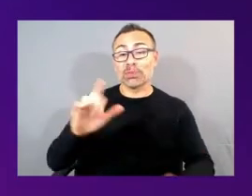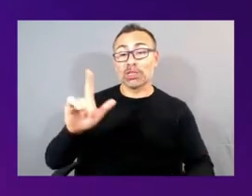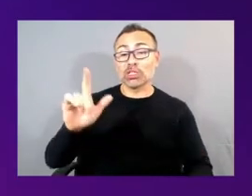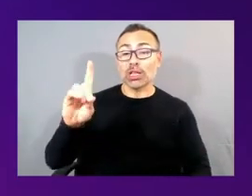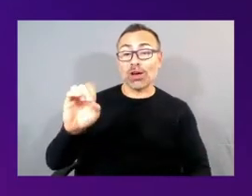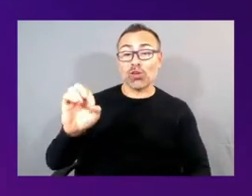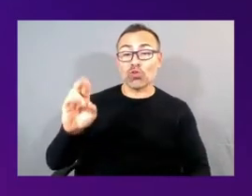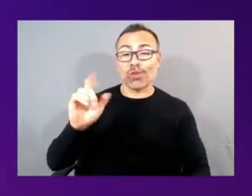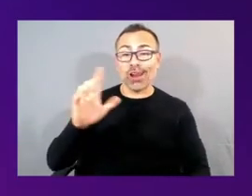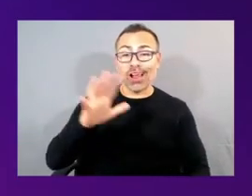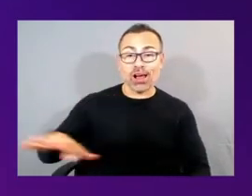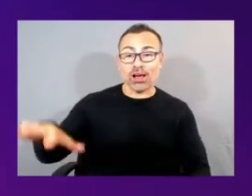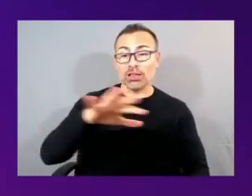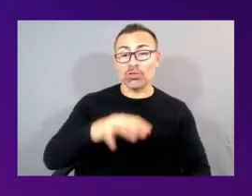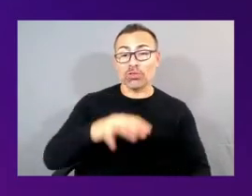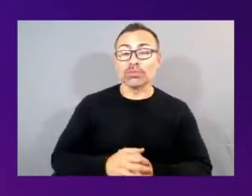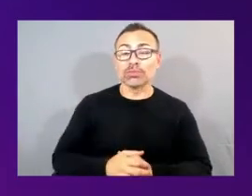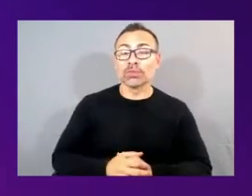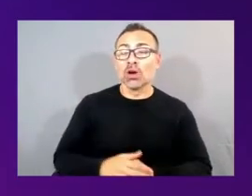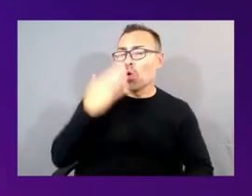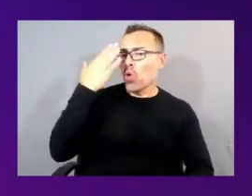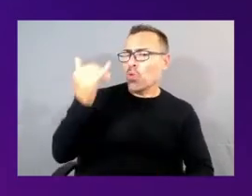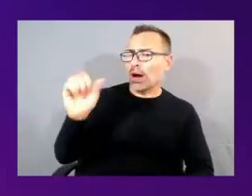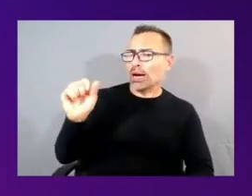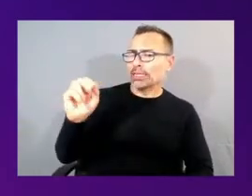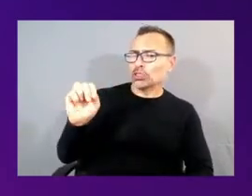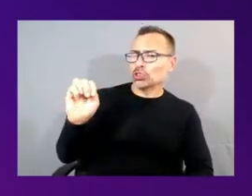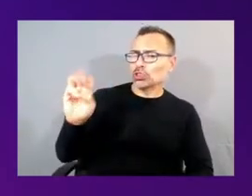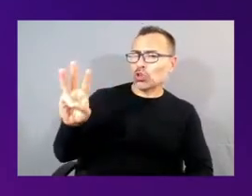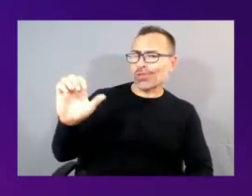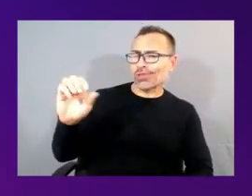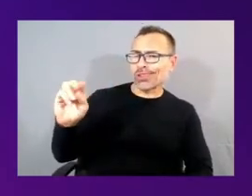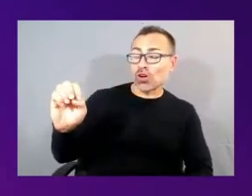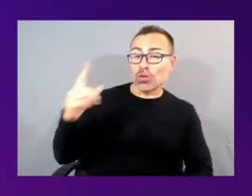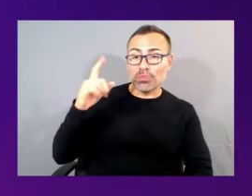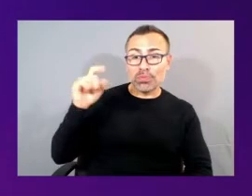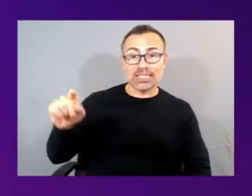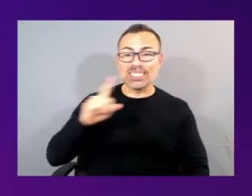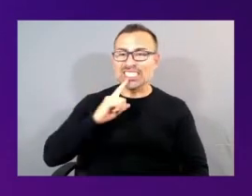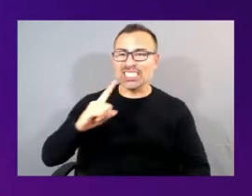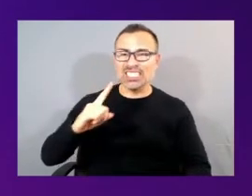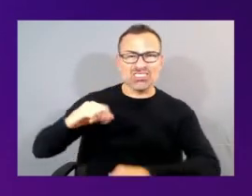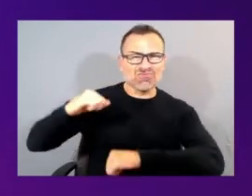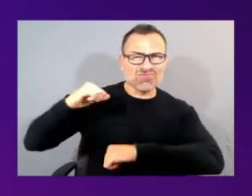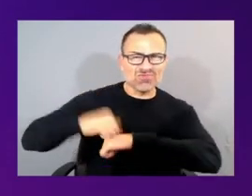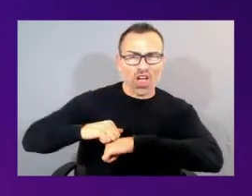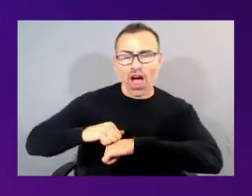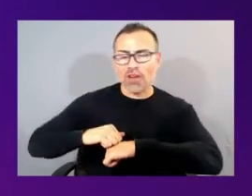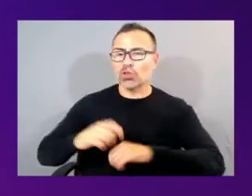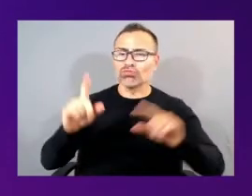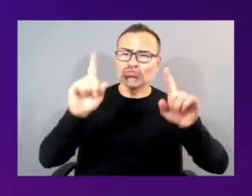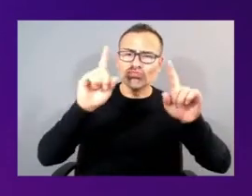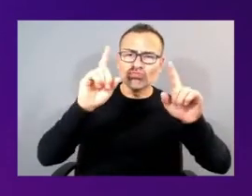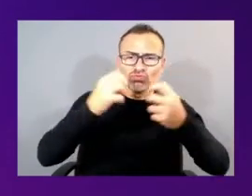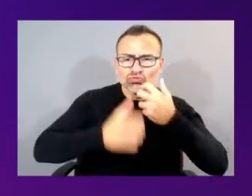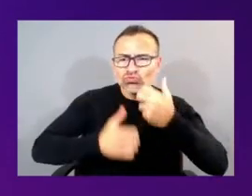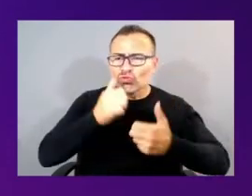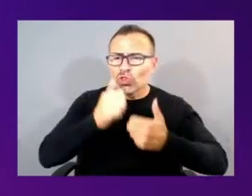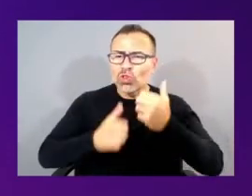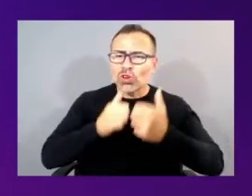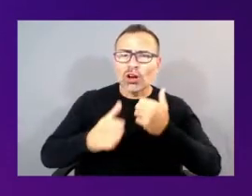projects? So Snow devices are rugged devices, right? So they can handle difficult conditions, which is often the case on shop